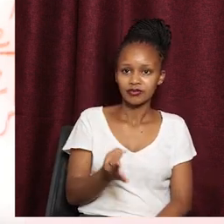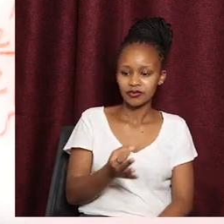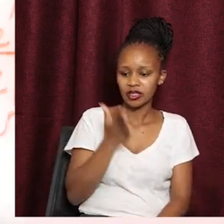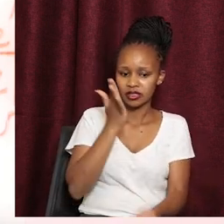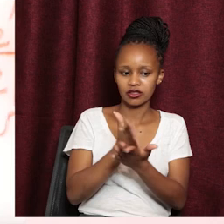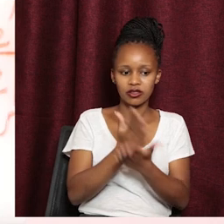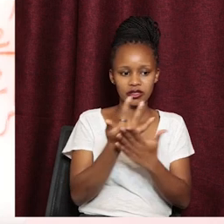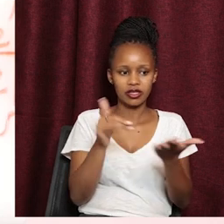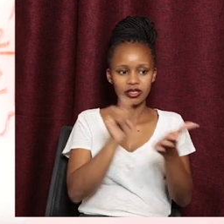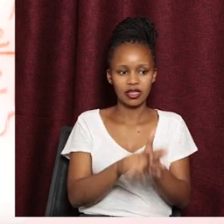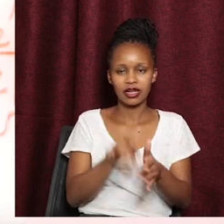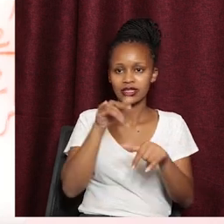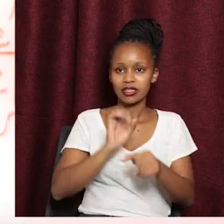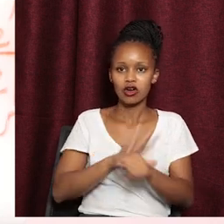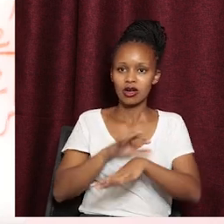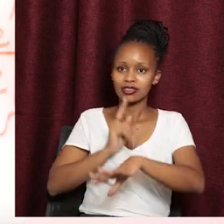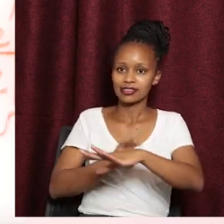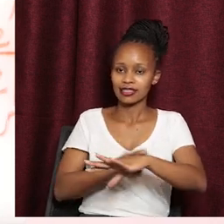pandemic.